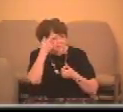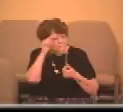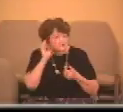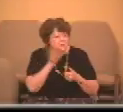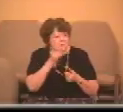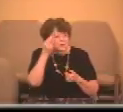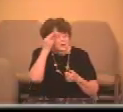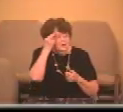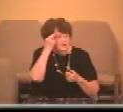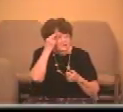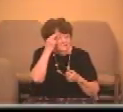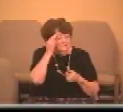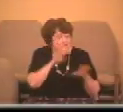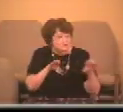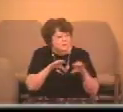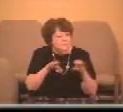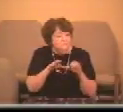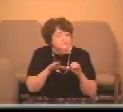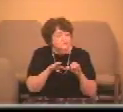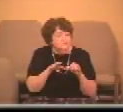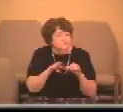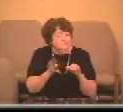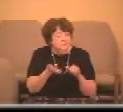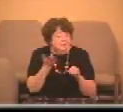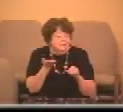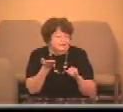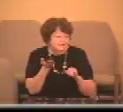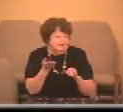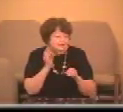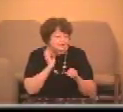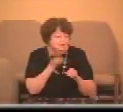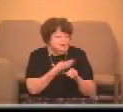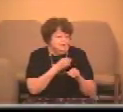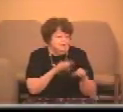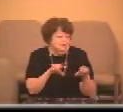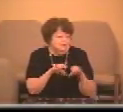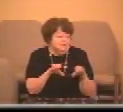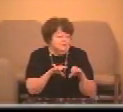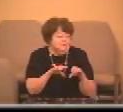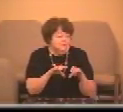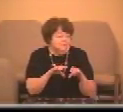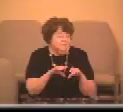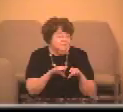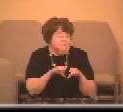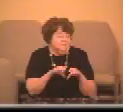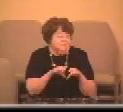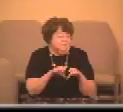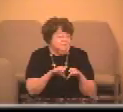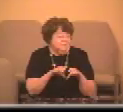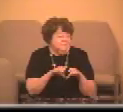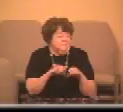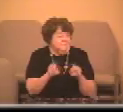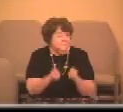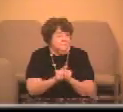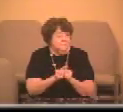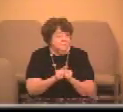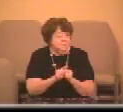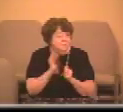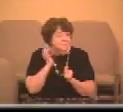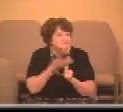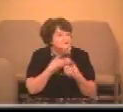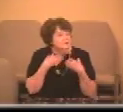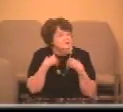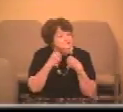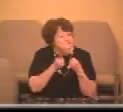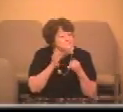the things that we do, by our own humanness, by our human strategies, by our human books, by our human techniques, we